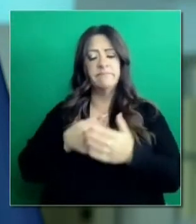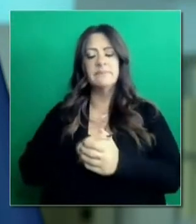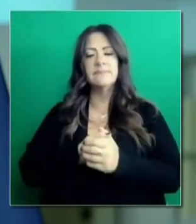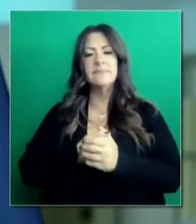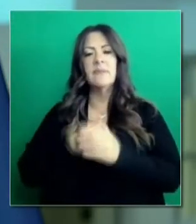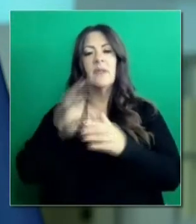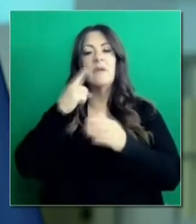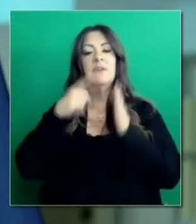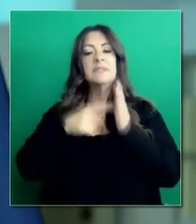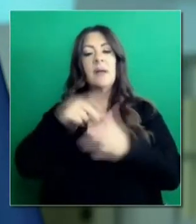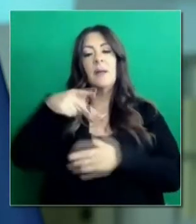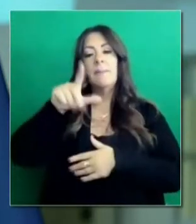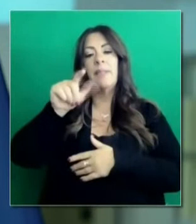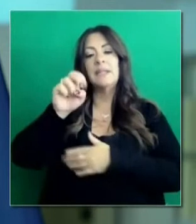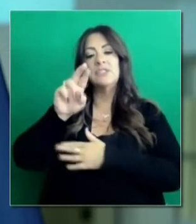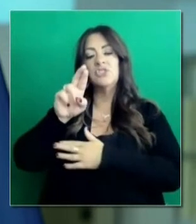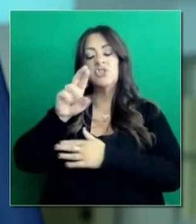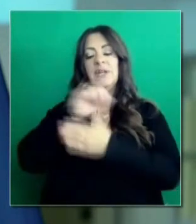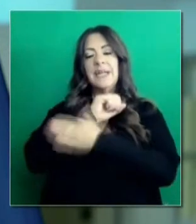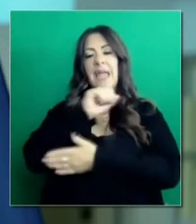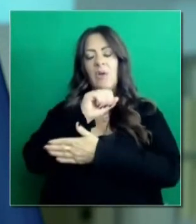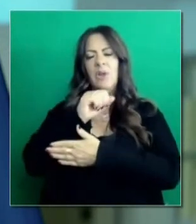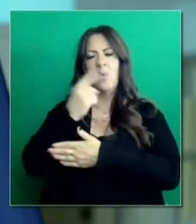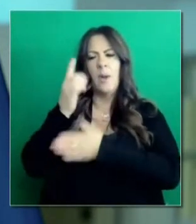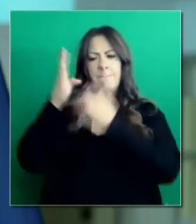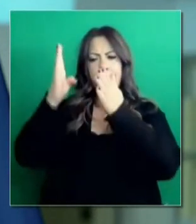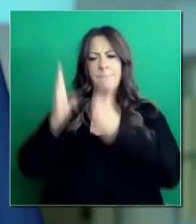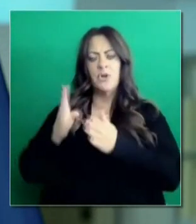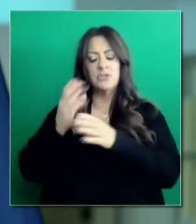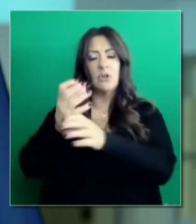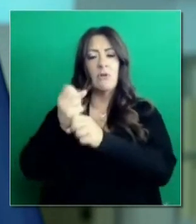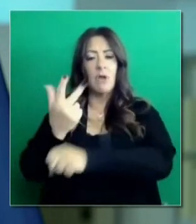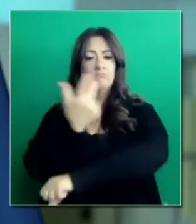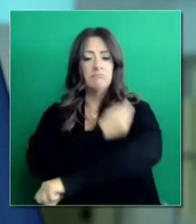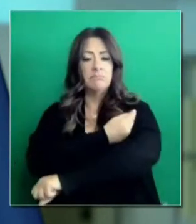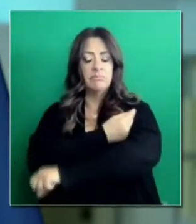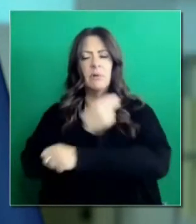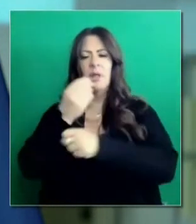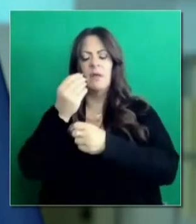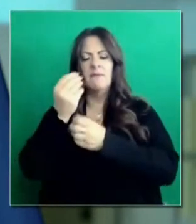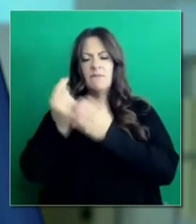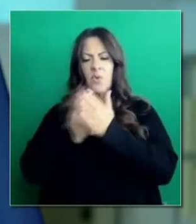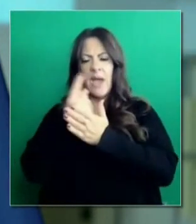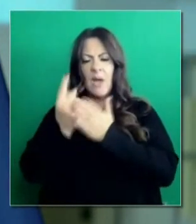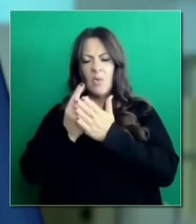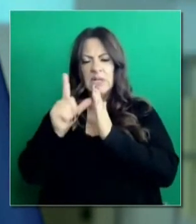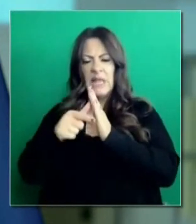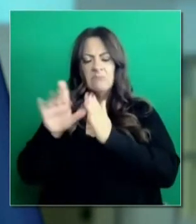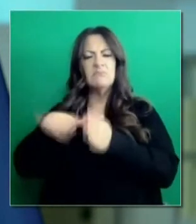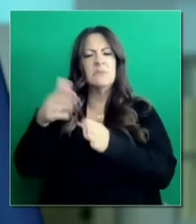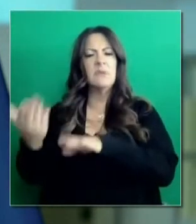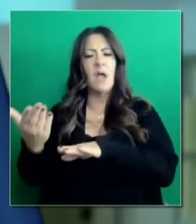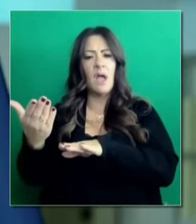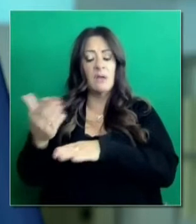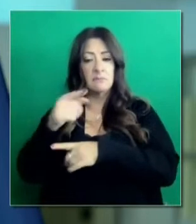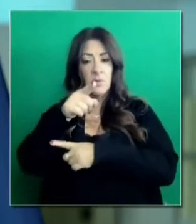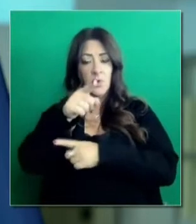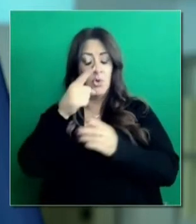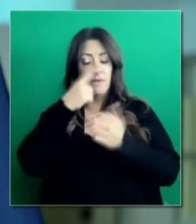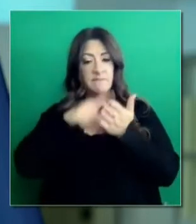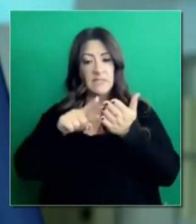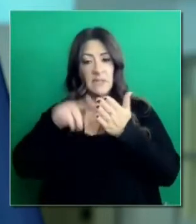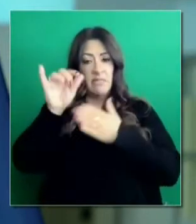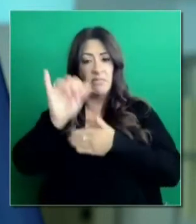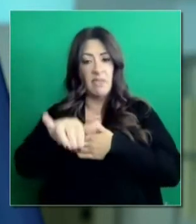an individual died hours after receiving the vaccine. Is the state investigating this? And preliminarily, what does public health believe